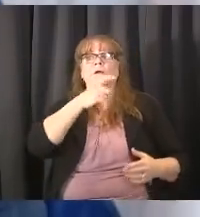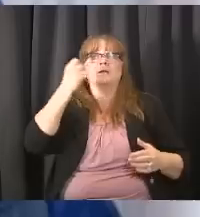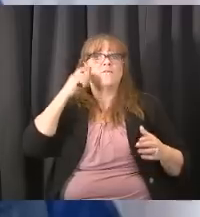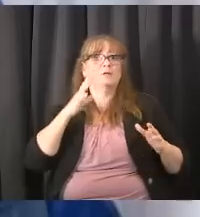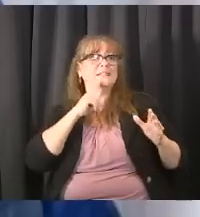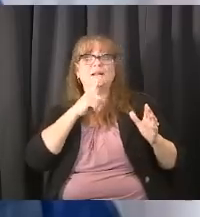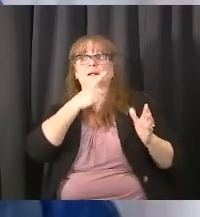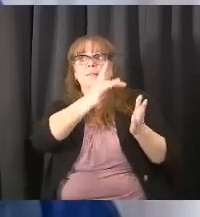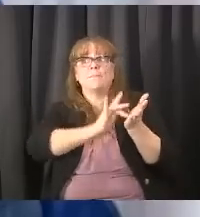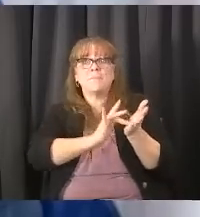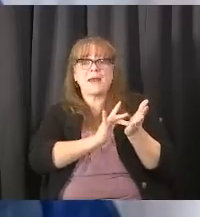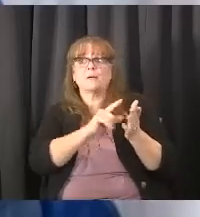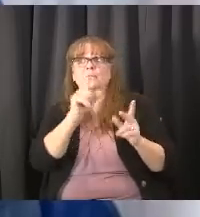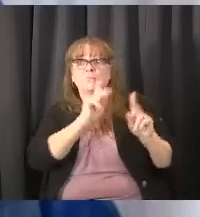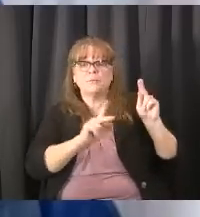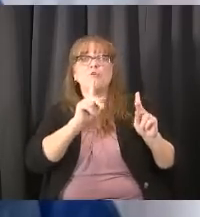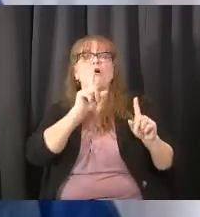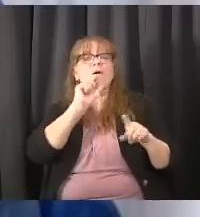Final question.